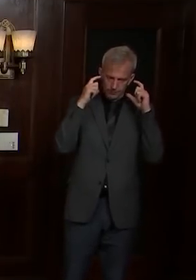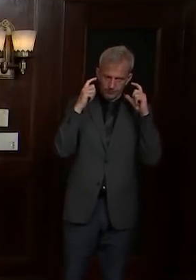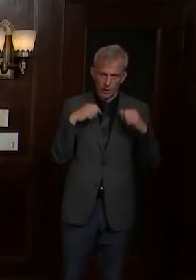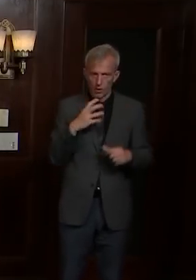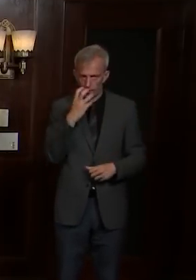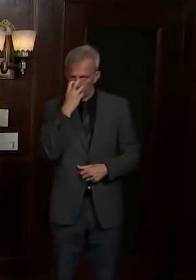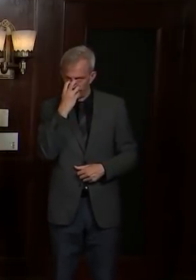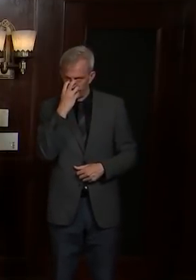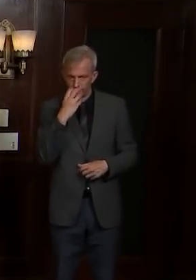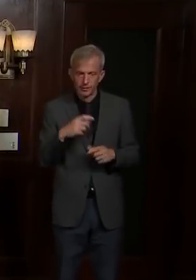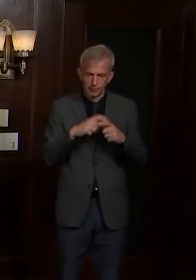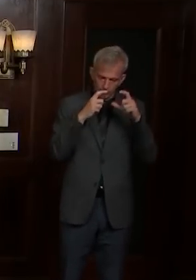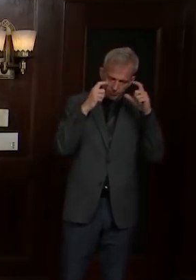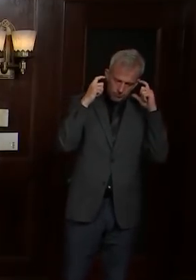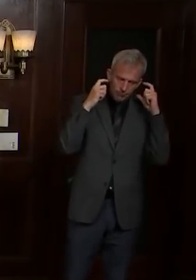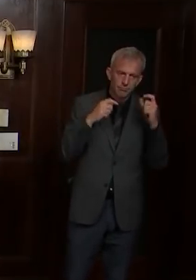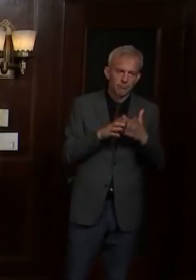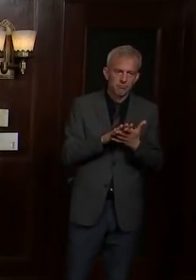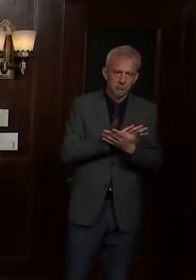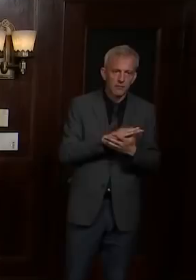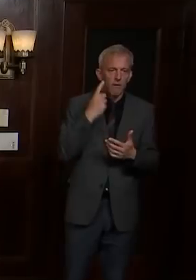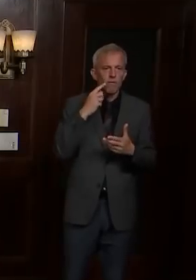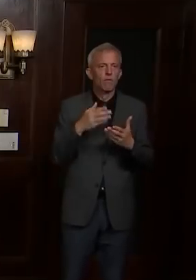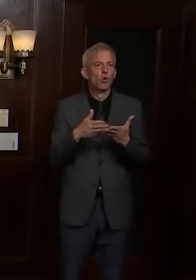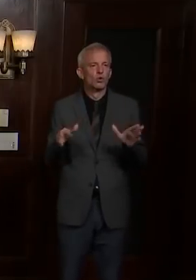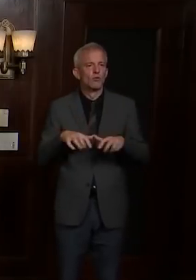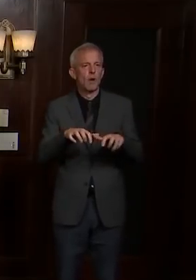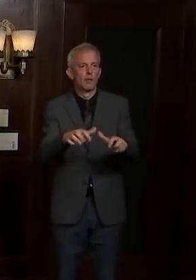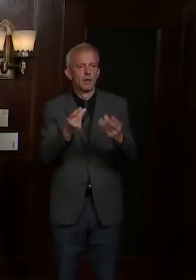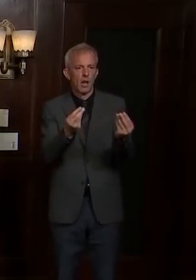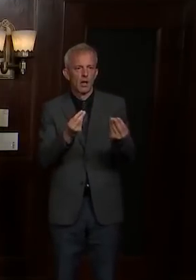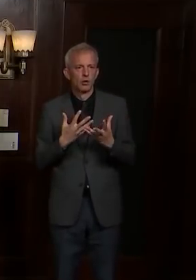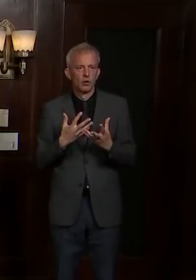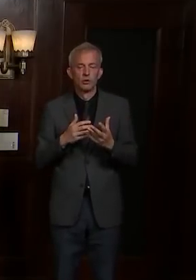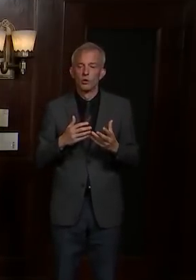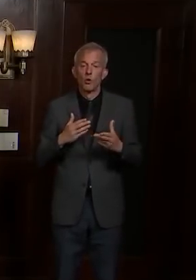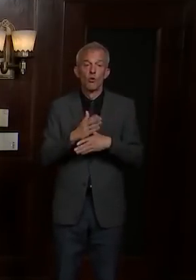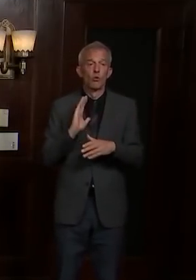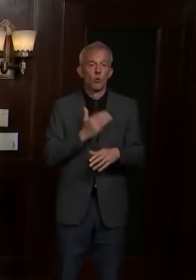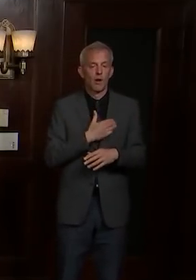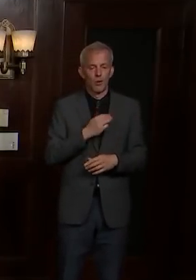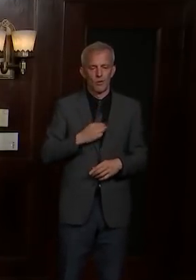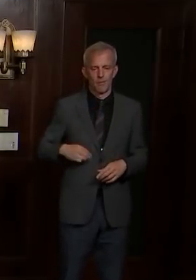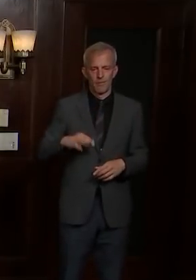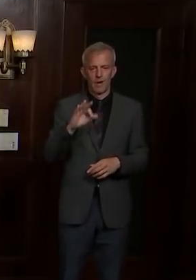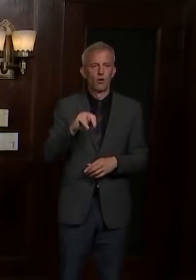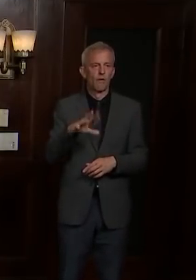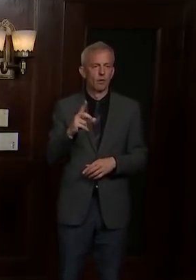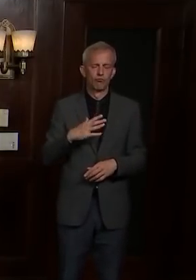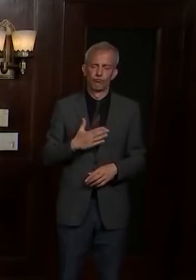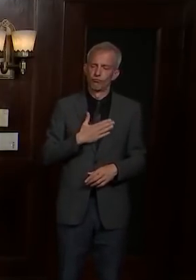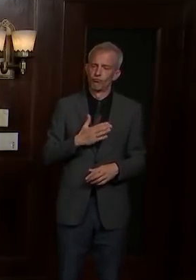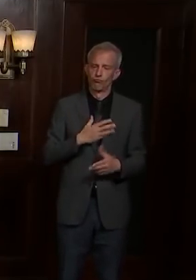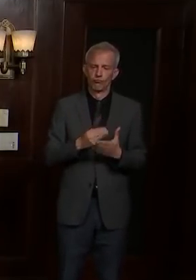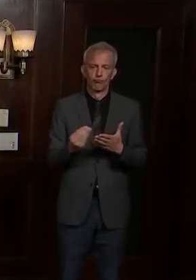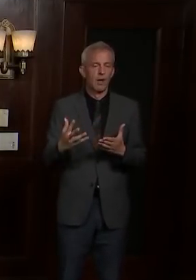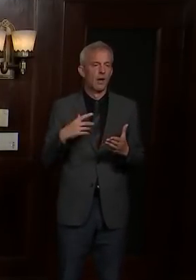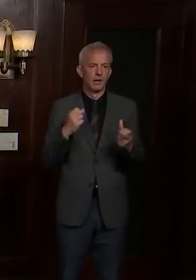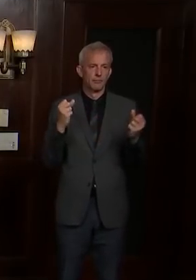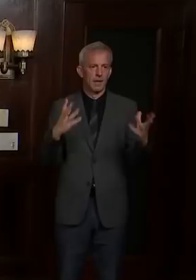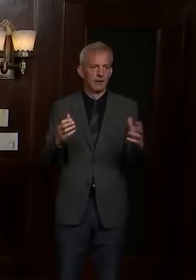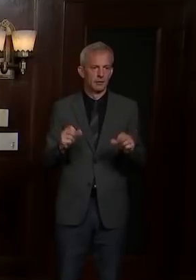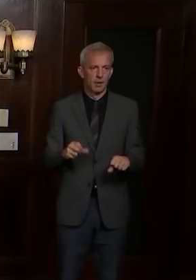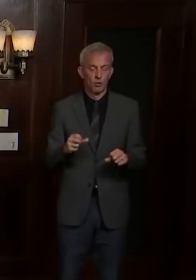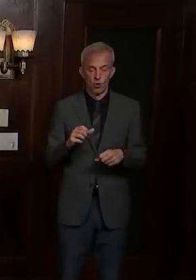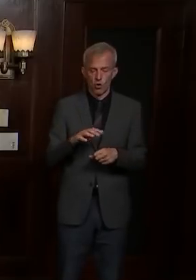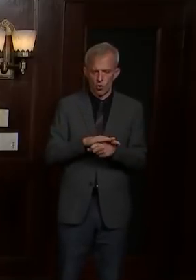but facial coverings for the general public, let us know. And through the Mayor's Fund, we're happy to try to buy as many of those. The local manufacturers